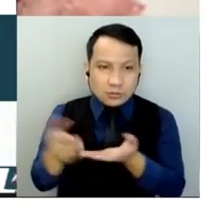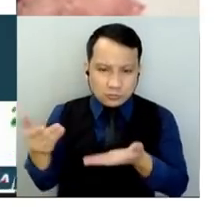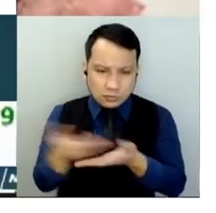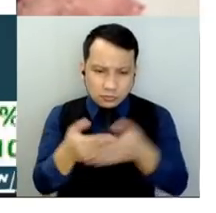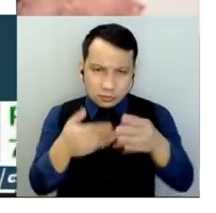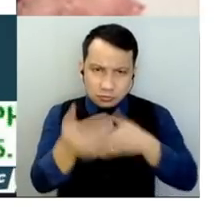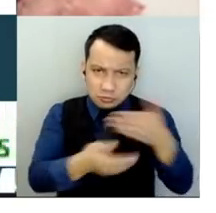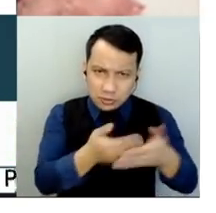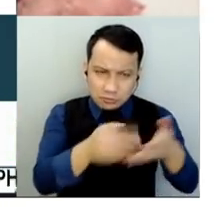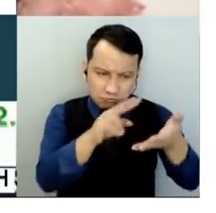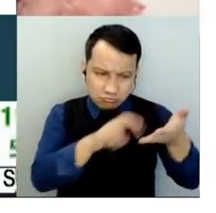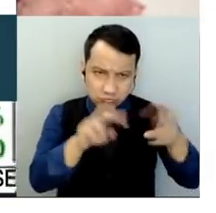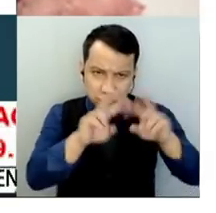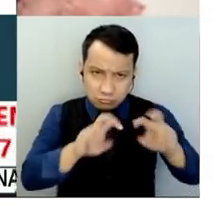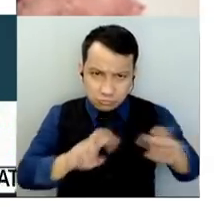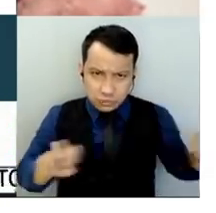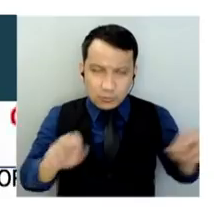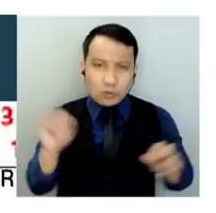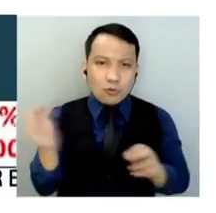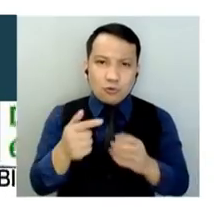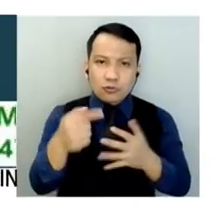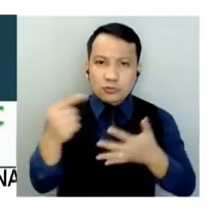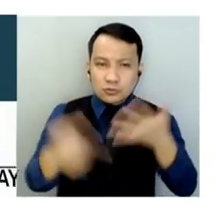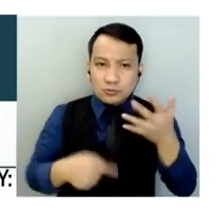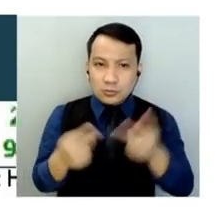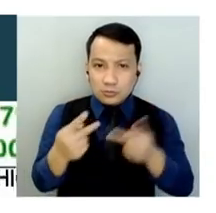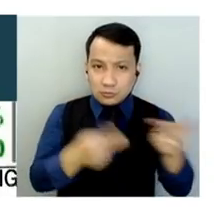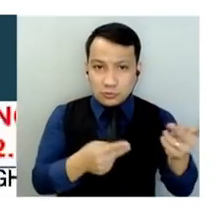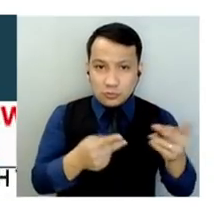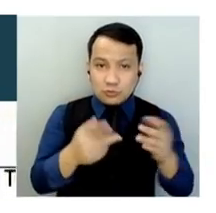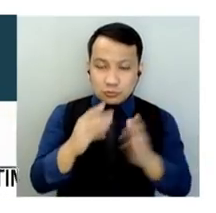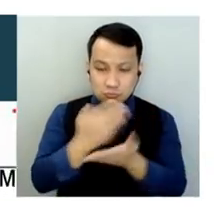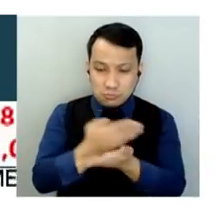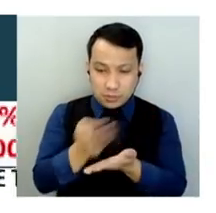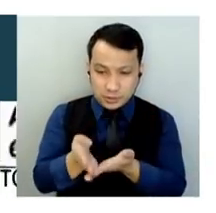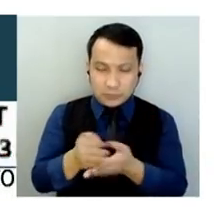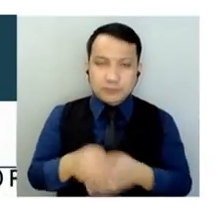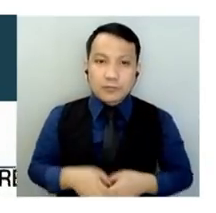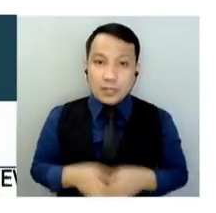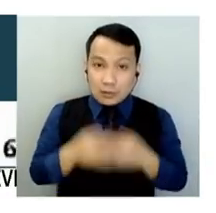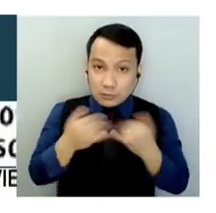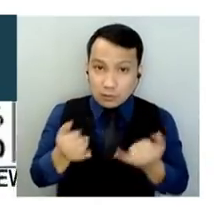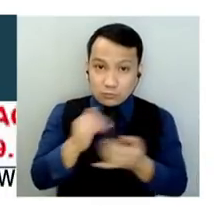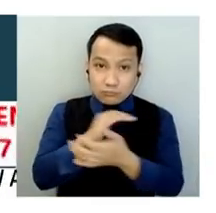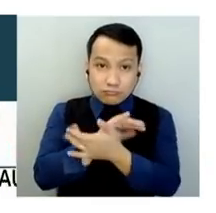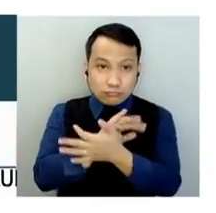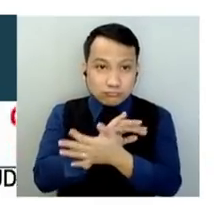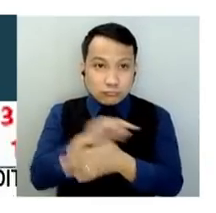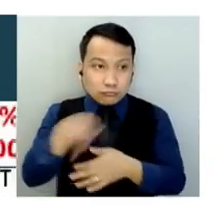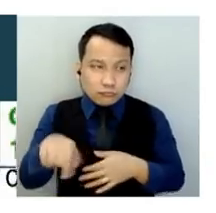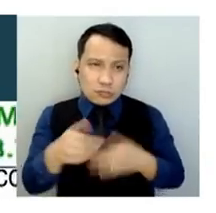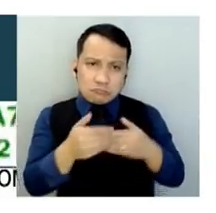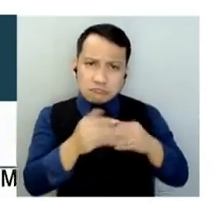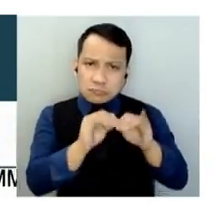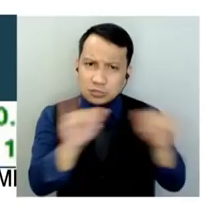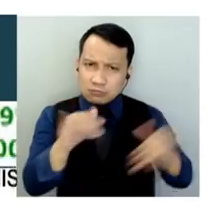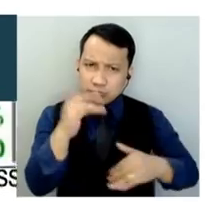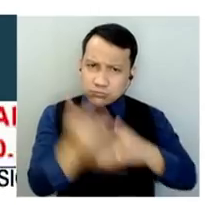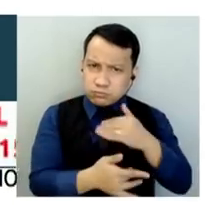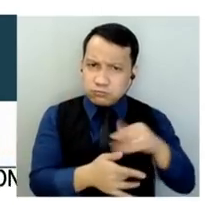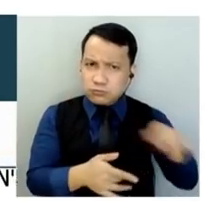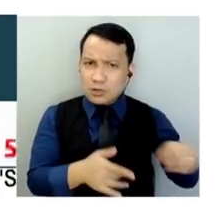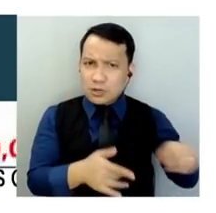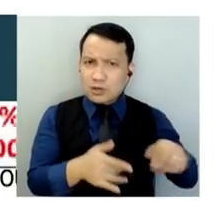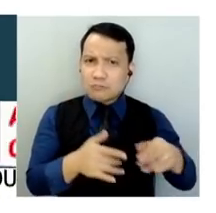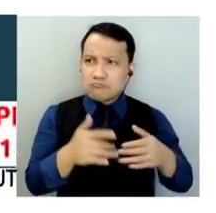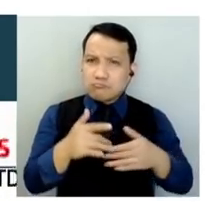probably know in a couple of weeks. Well, the pandemic has exposed a lot of vulnerabilities in the system.